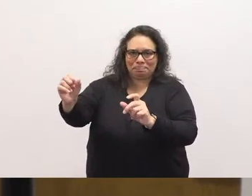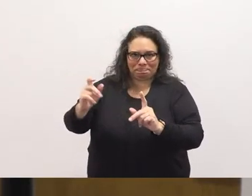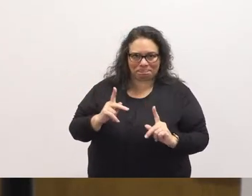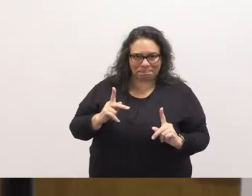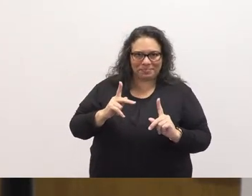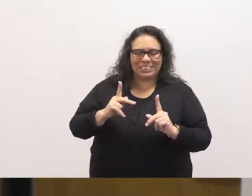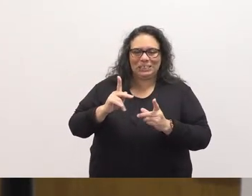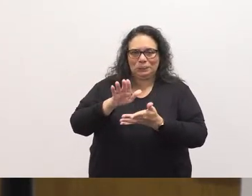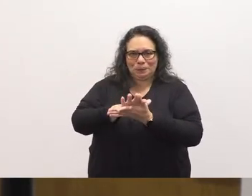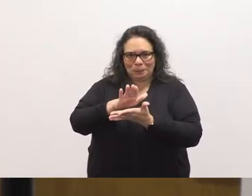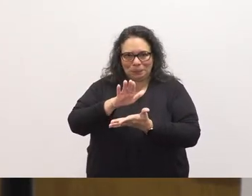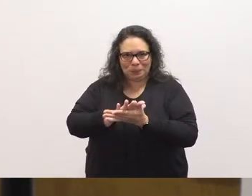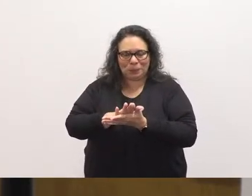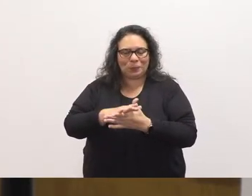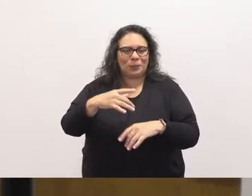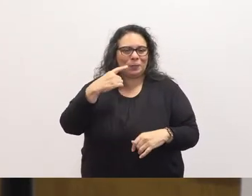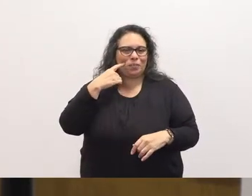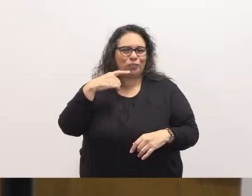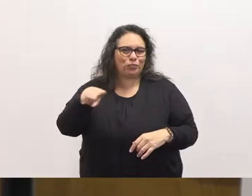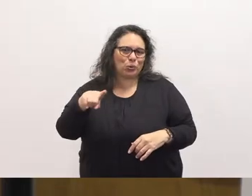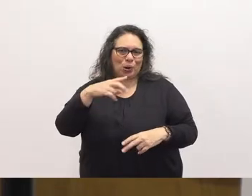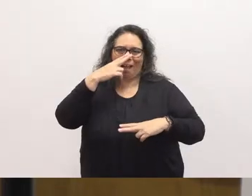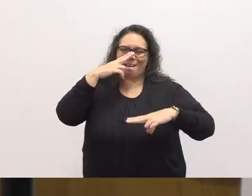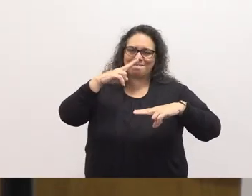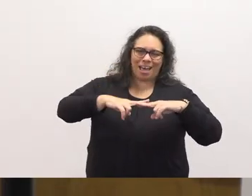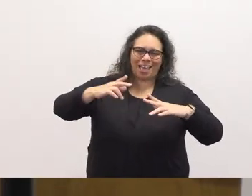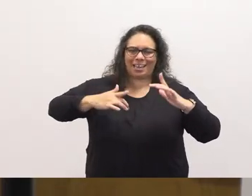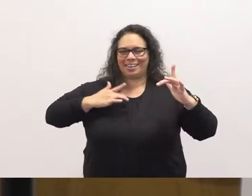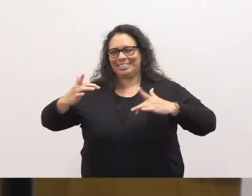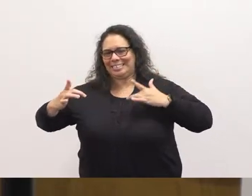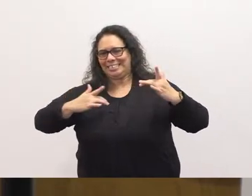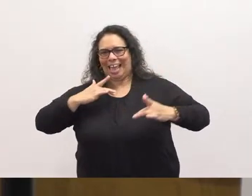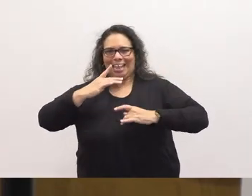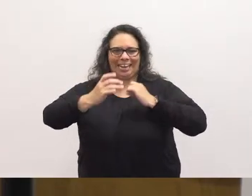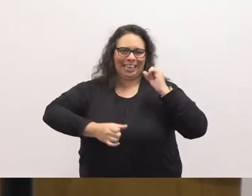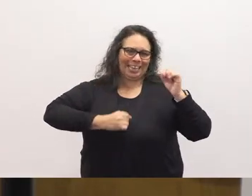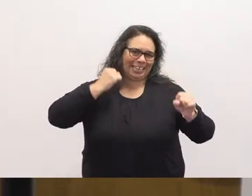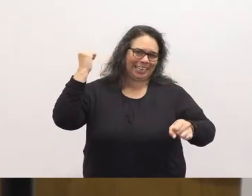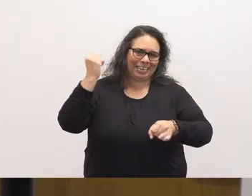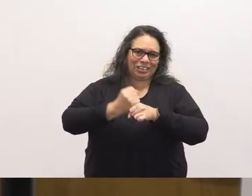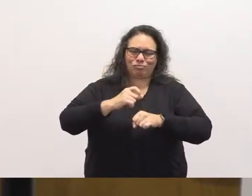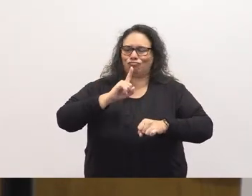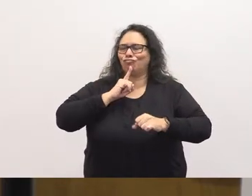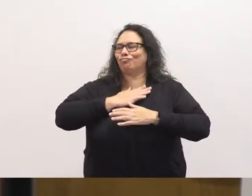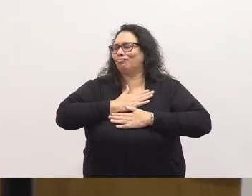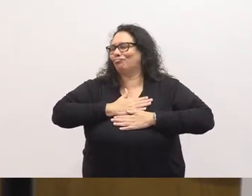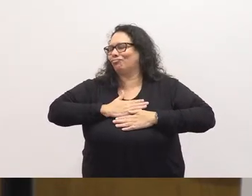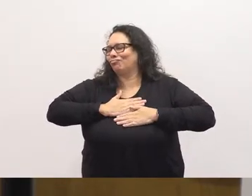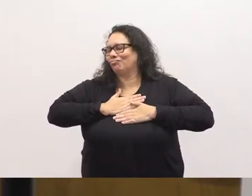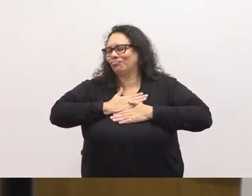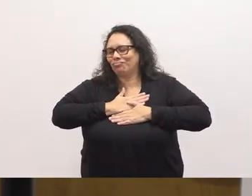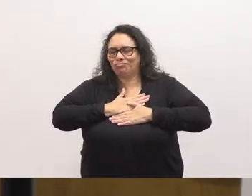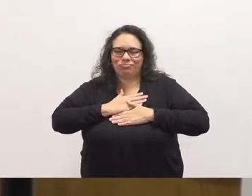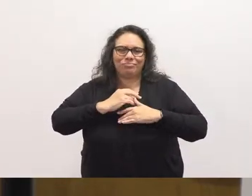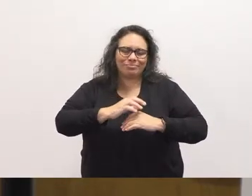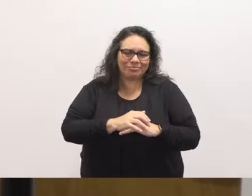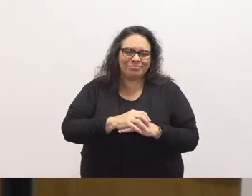to campus for a fun, exciting year. I really enjoyed it. And so